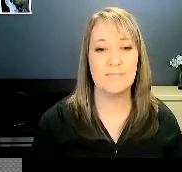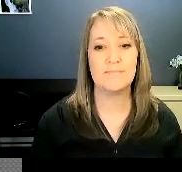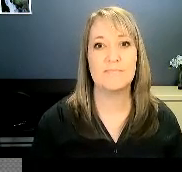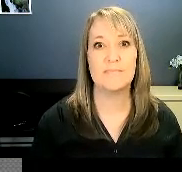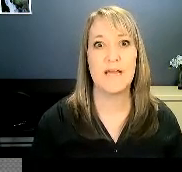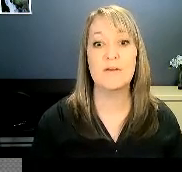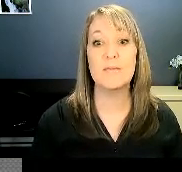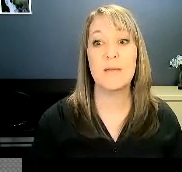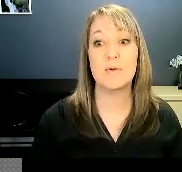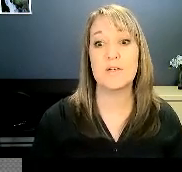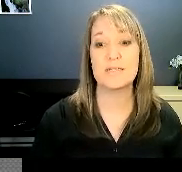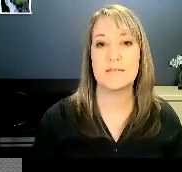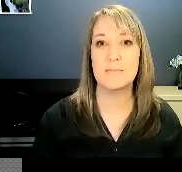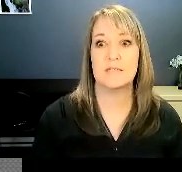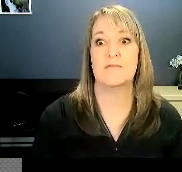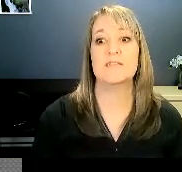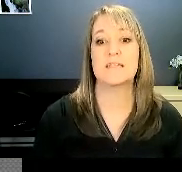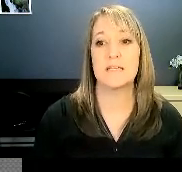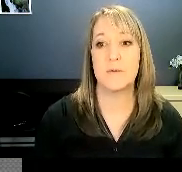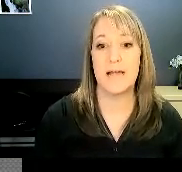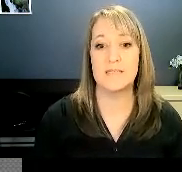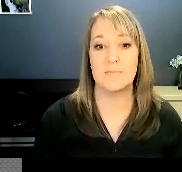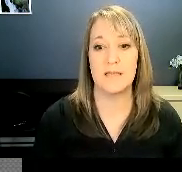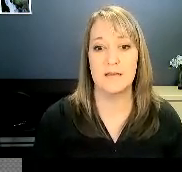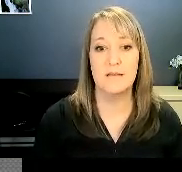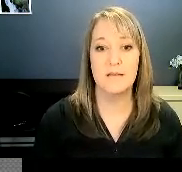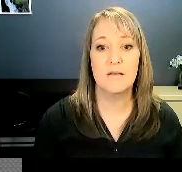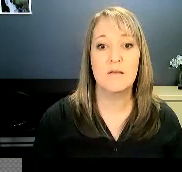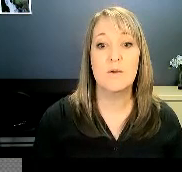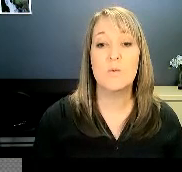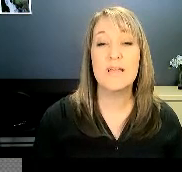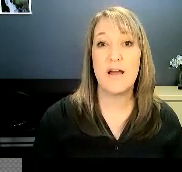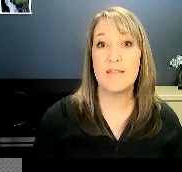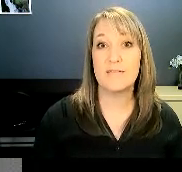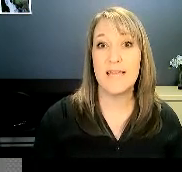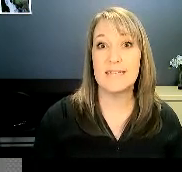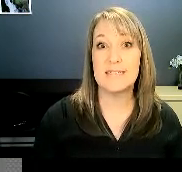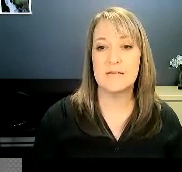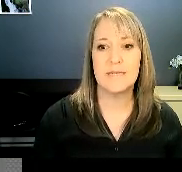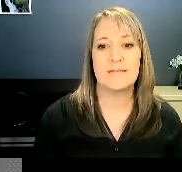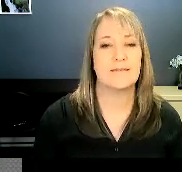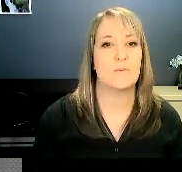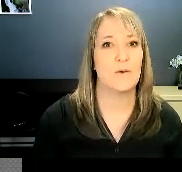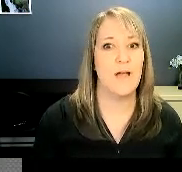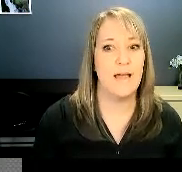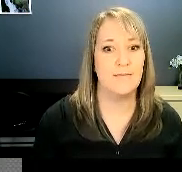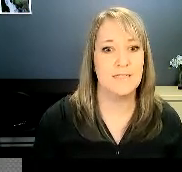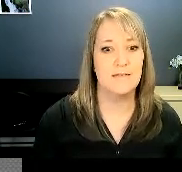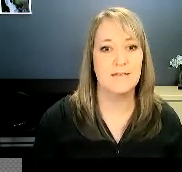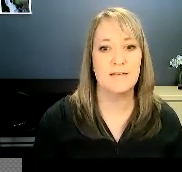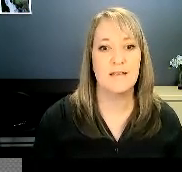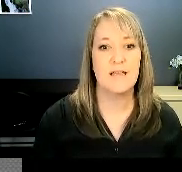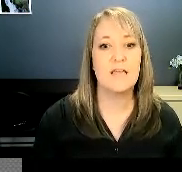something. I'll get my purse. That means to physically grab something. We got there late means we